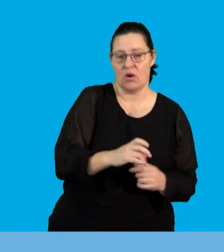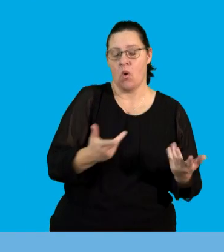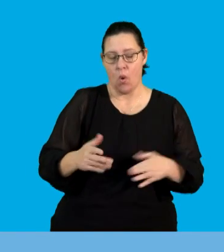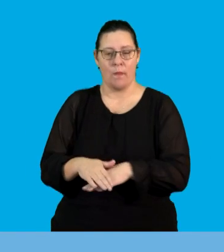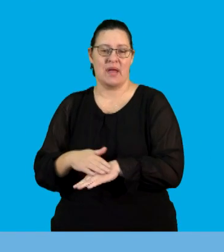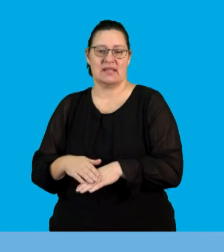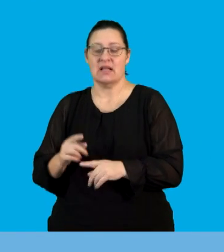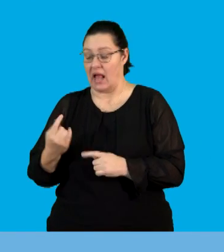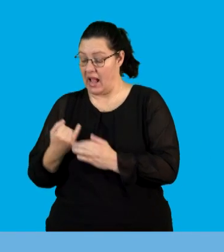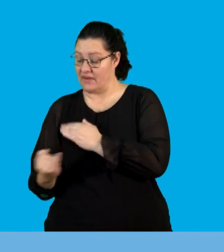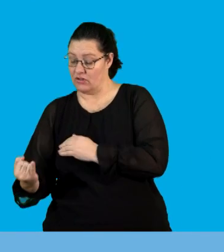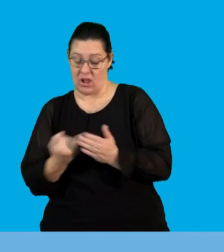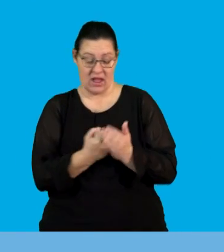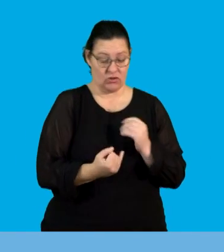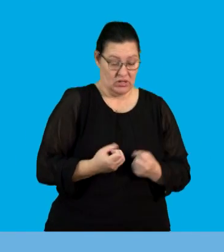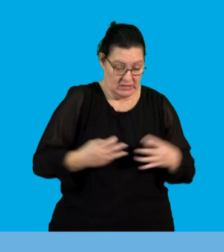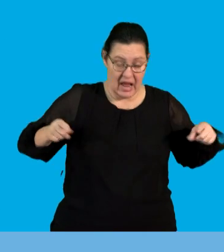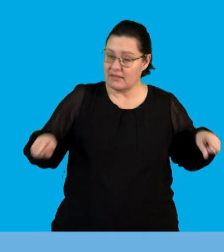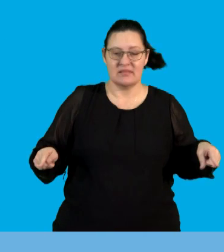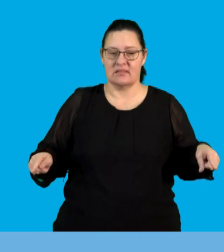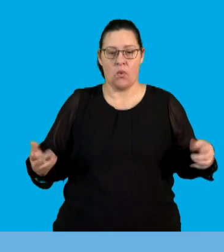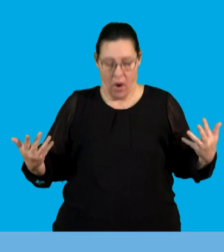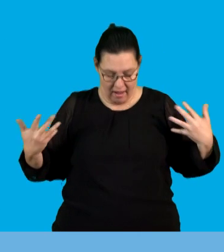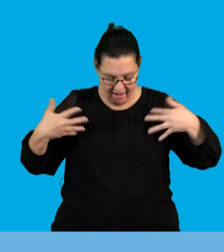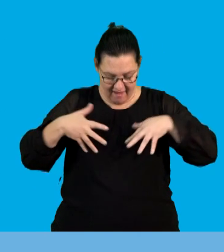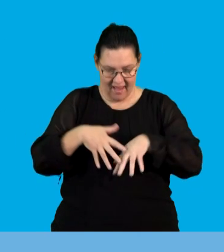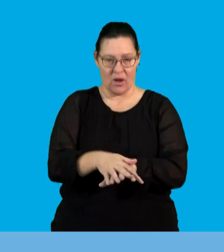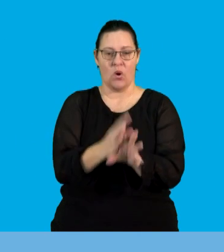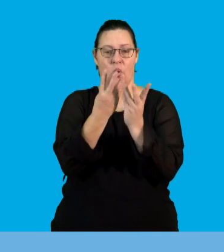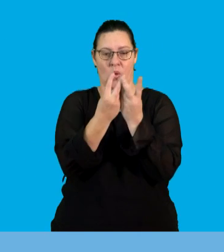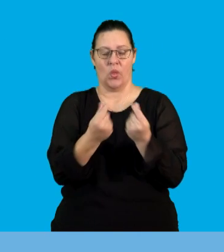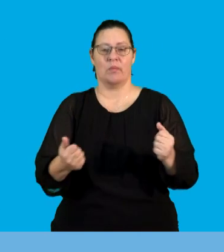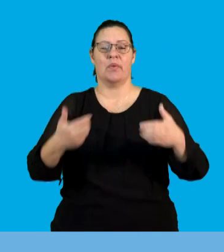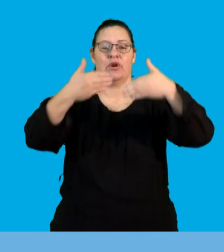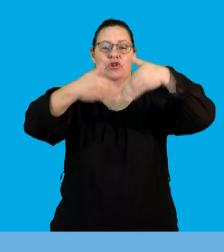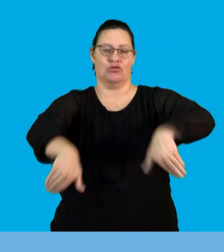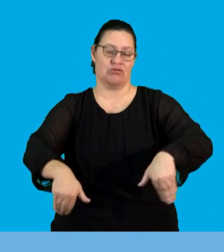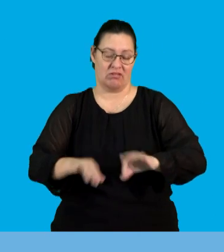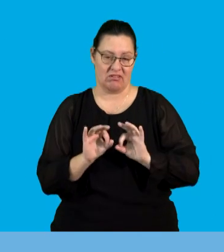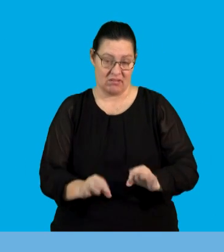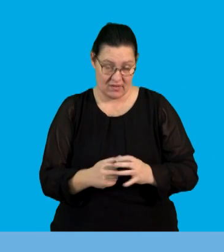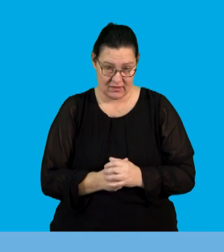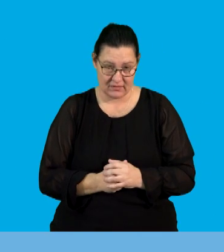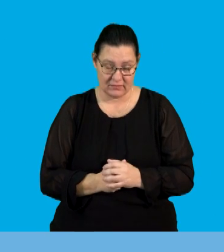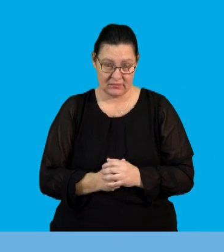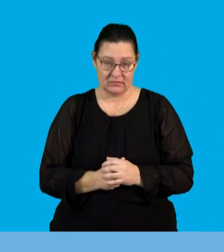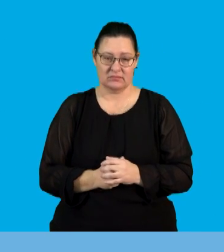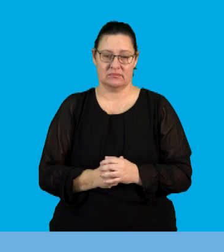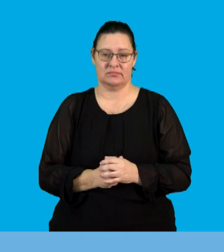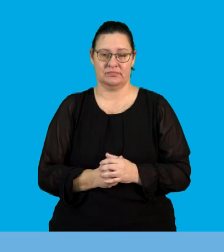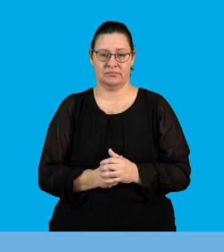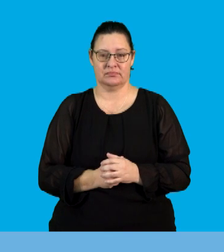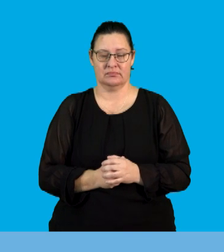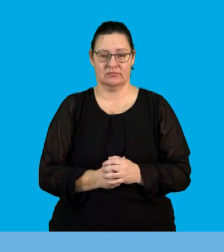as acidic or basic as the individual starting point. So if the starting point were strong acid and strong base,